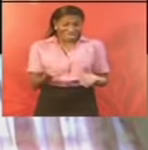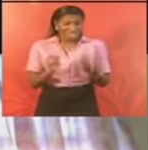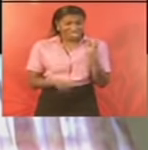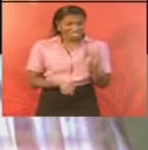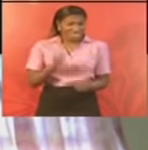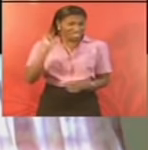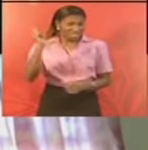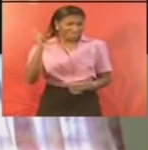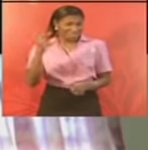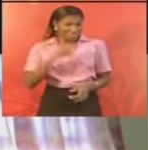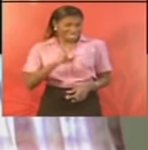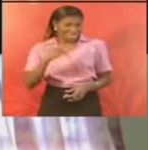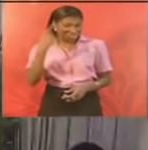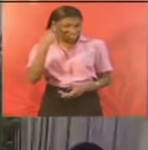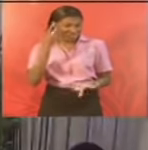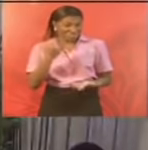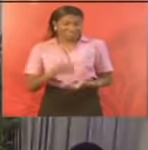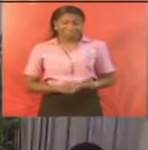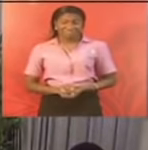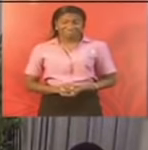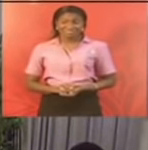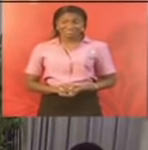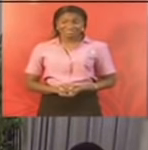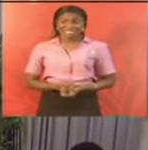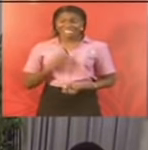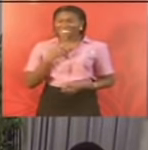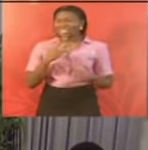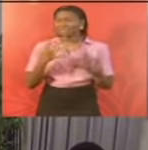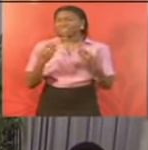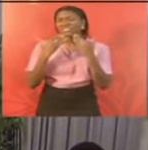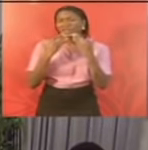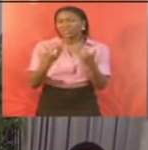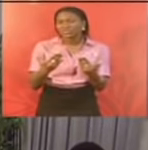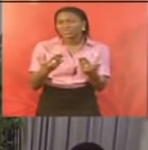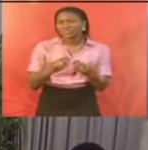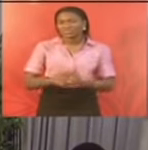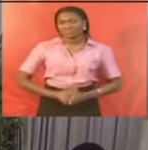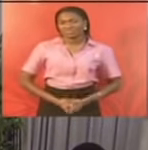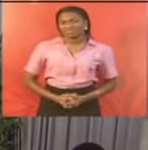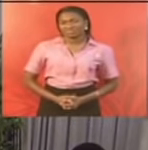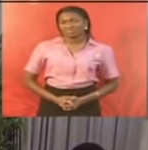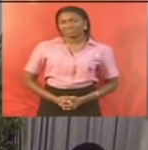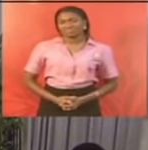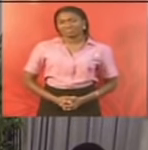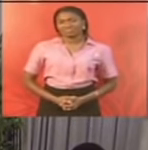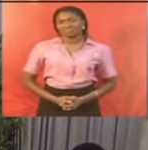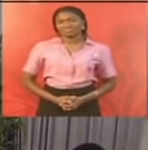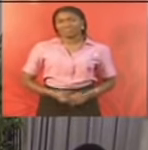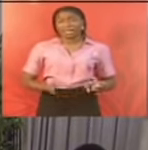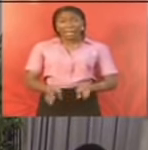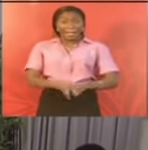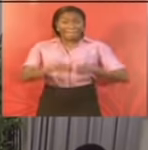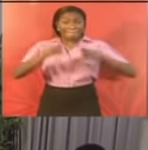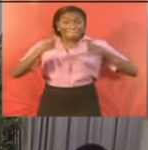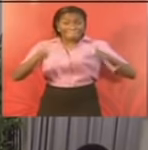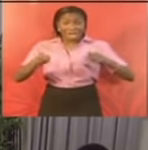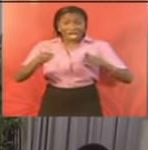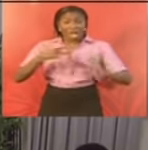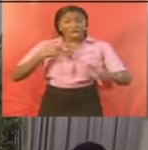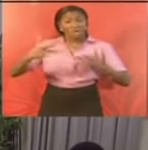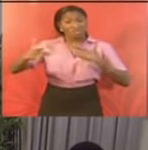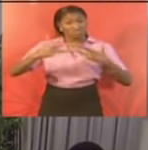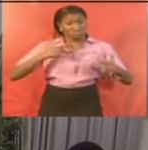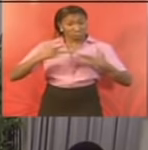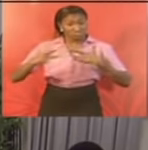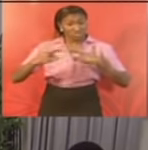Tobago? Thank you, Whitfield, for your question. The main concern that I, as Minister of Health, have